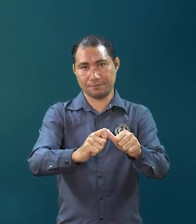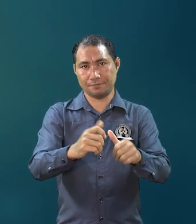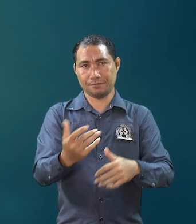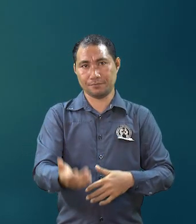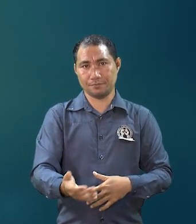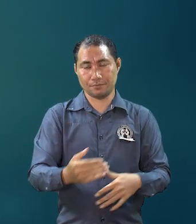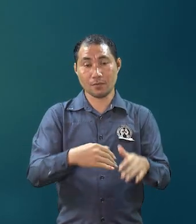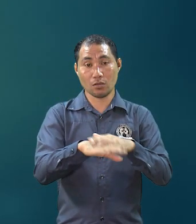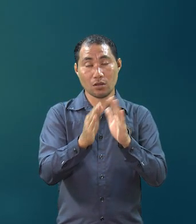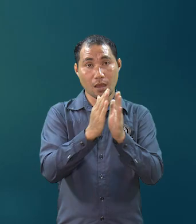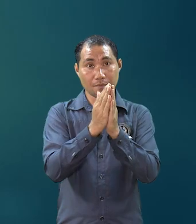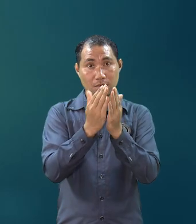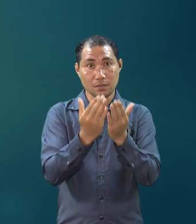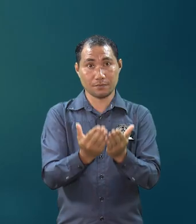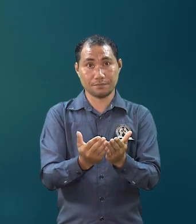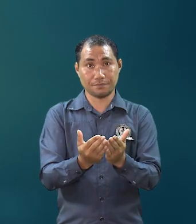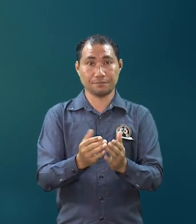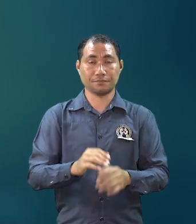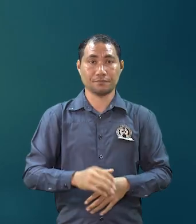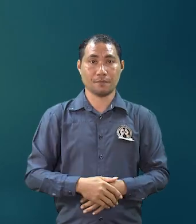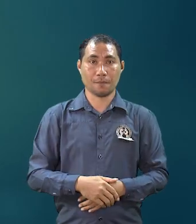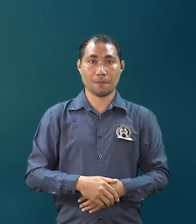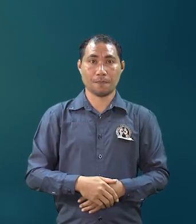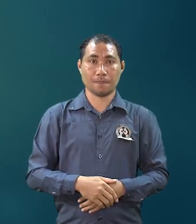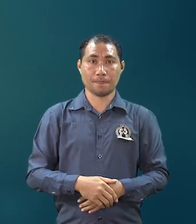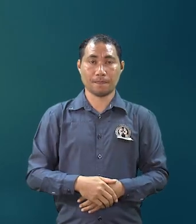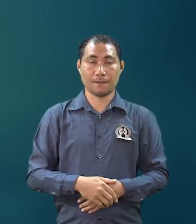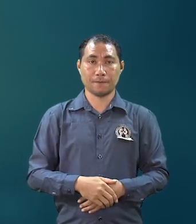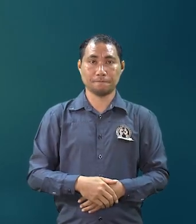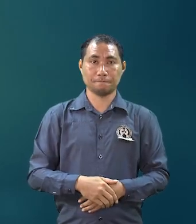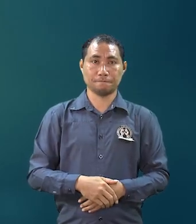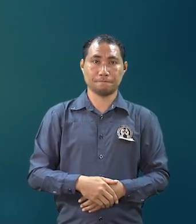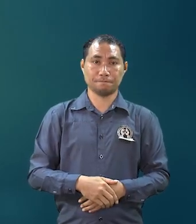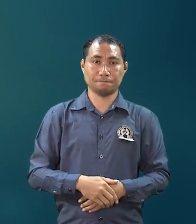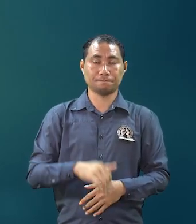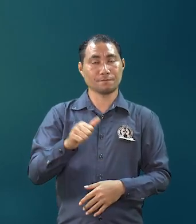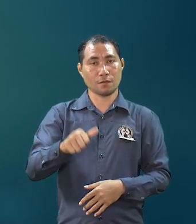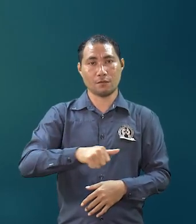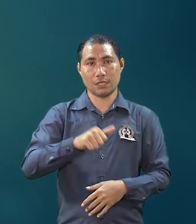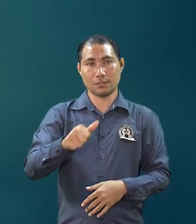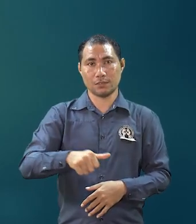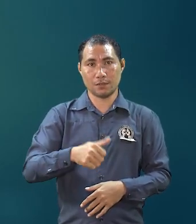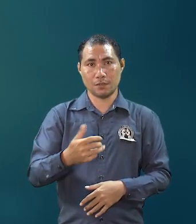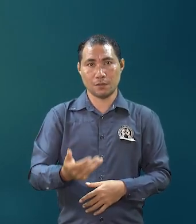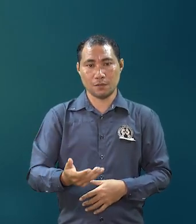in your book or your notebook. All right.